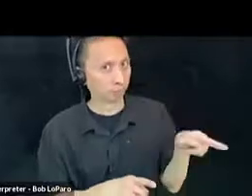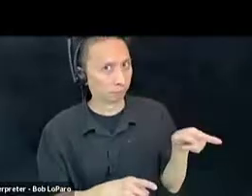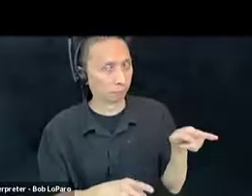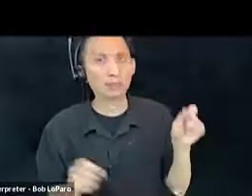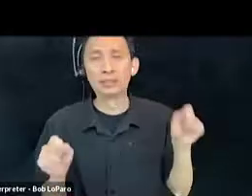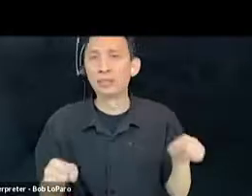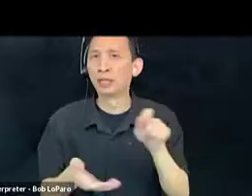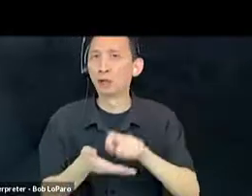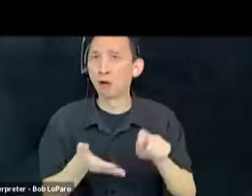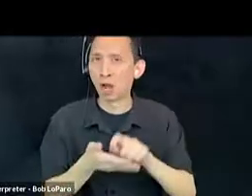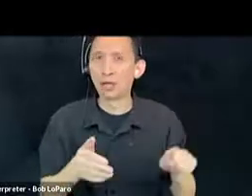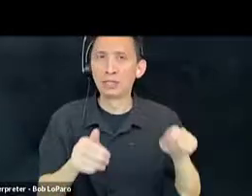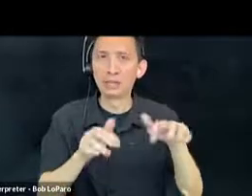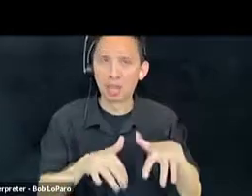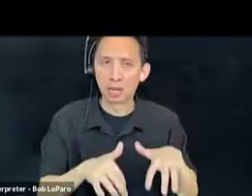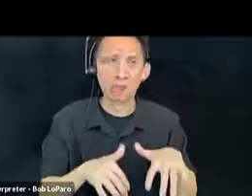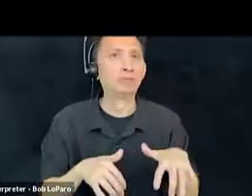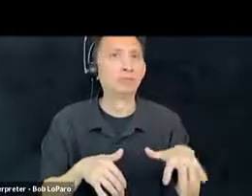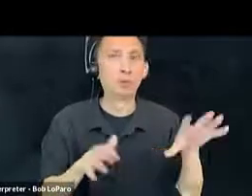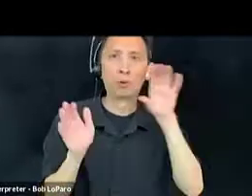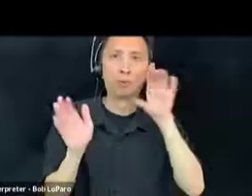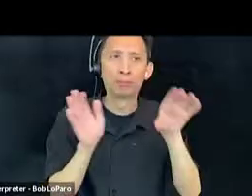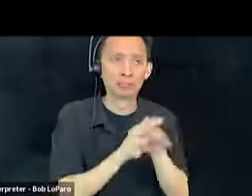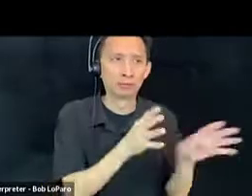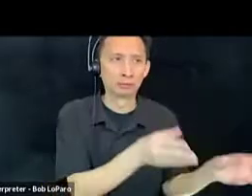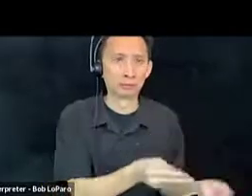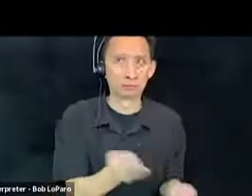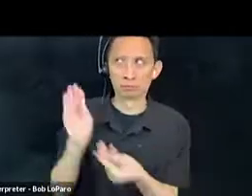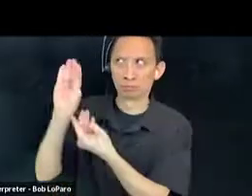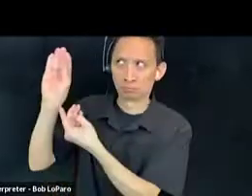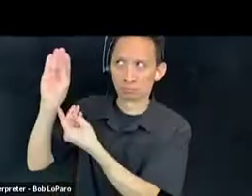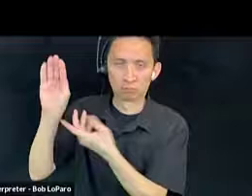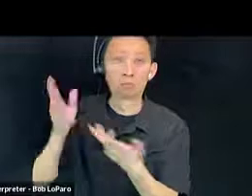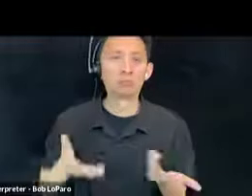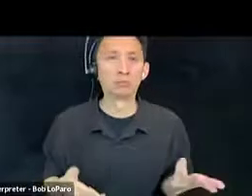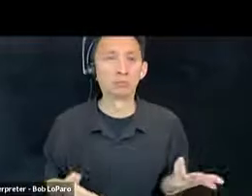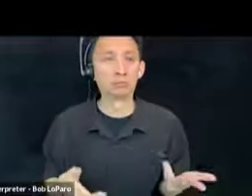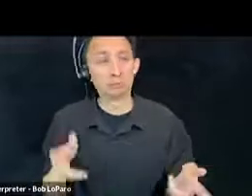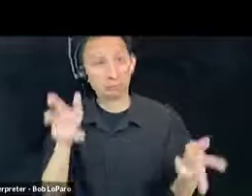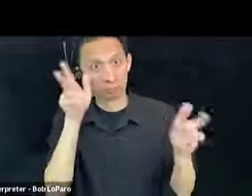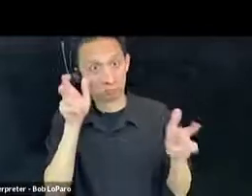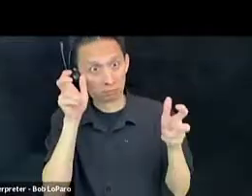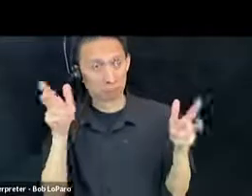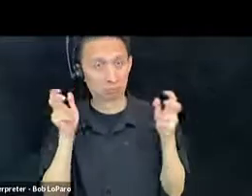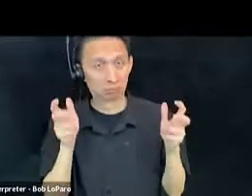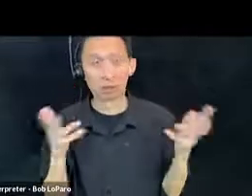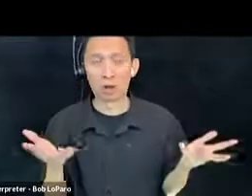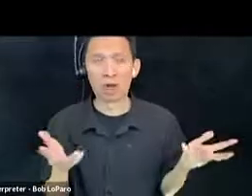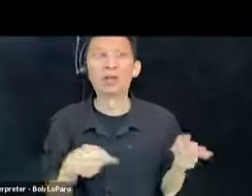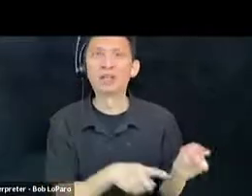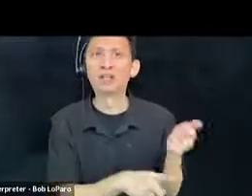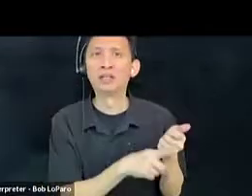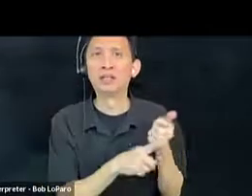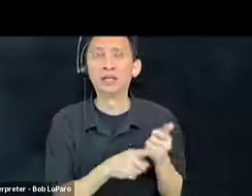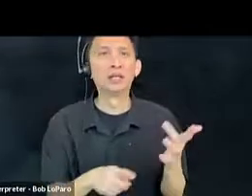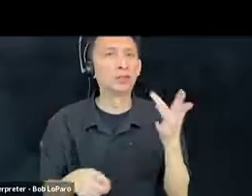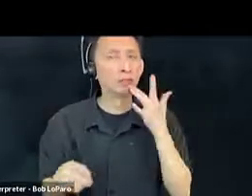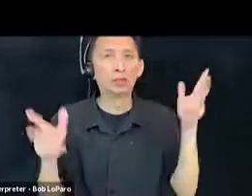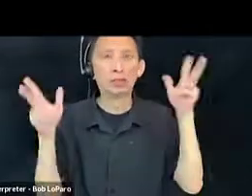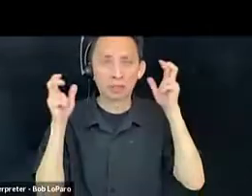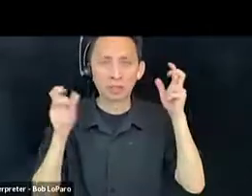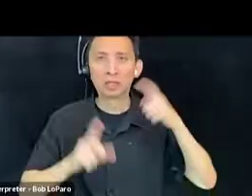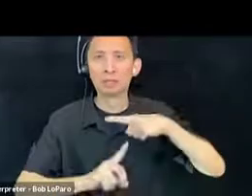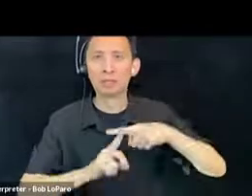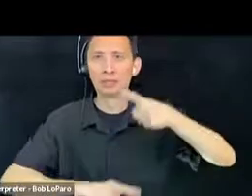or type or use pictures to support that. Um, receptively, he usually uses, uh, auditory with sign support.